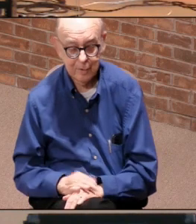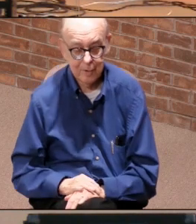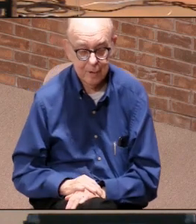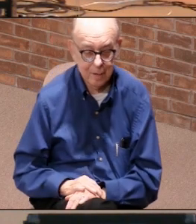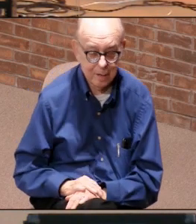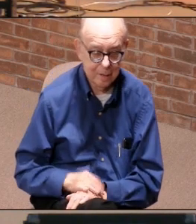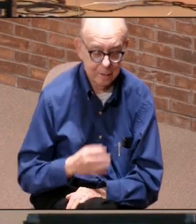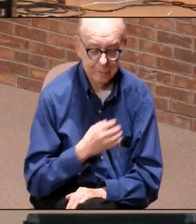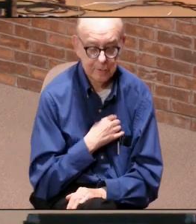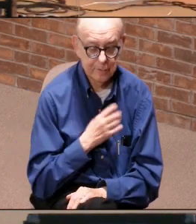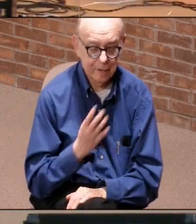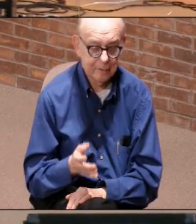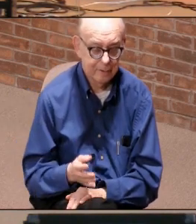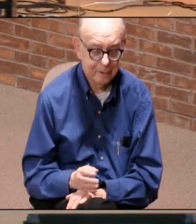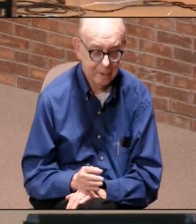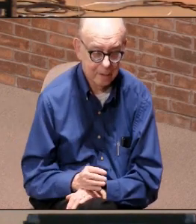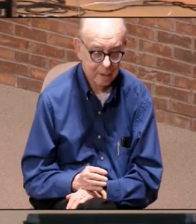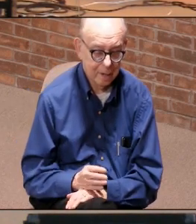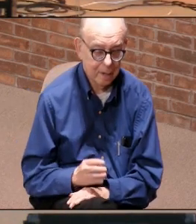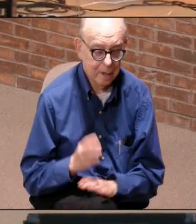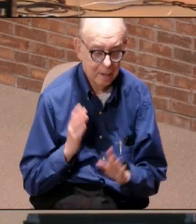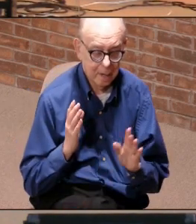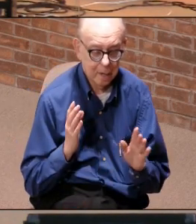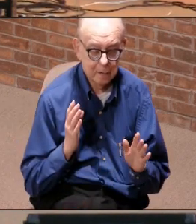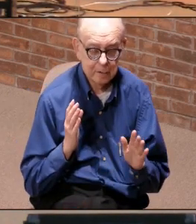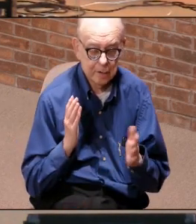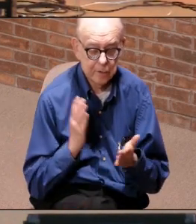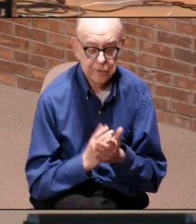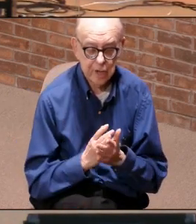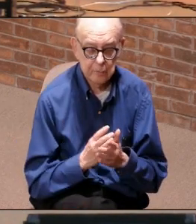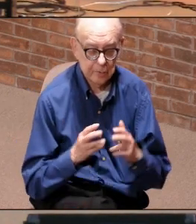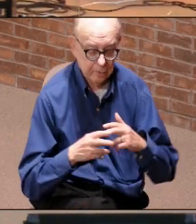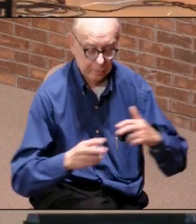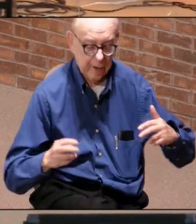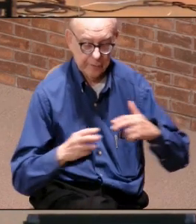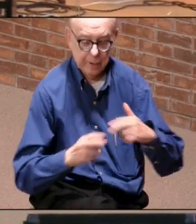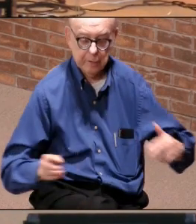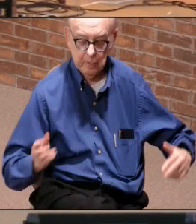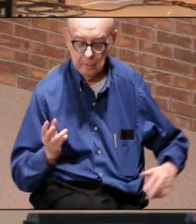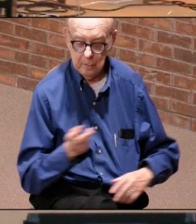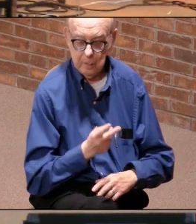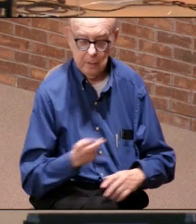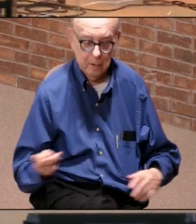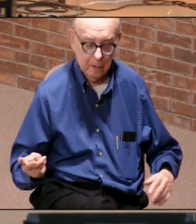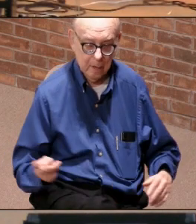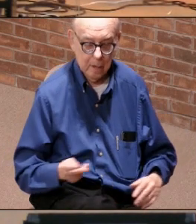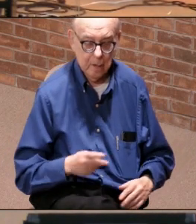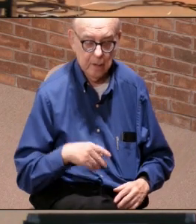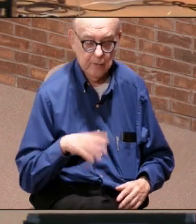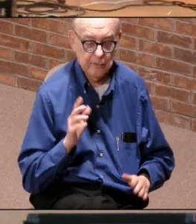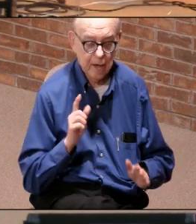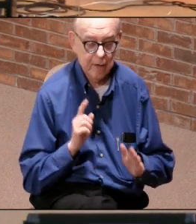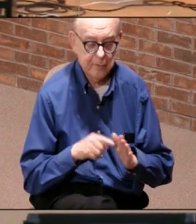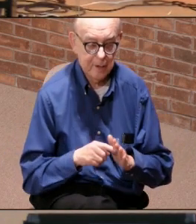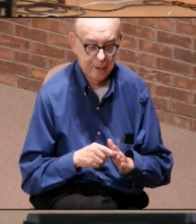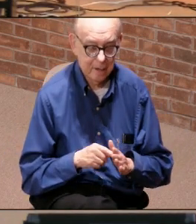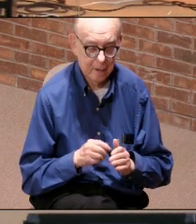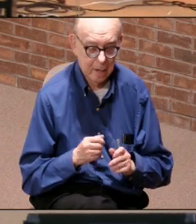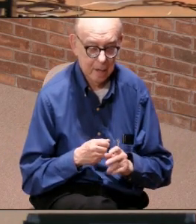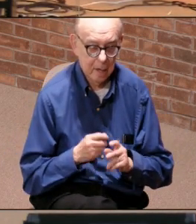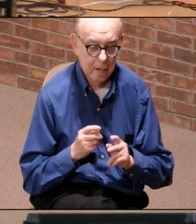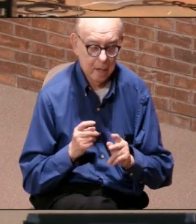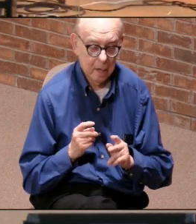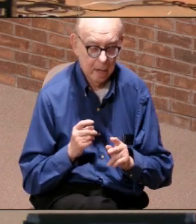And the police were out there, and they held traffic in both directions. And within 5 minutes,